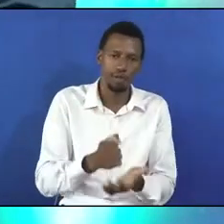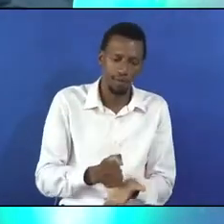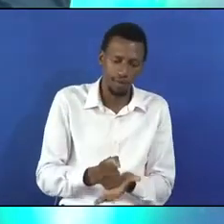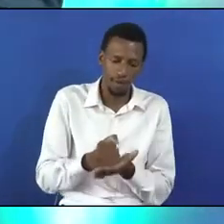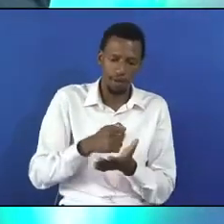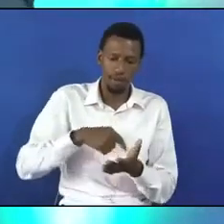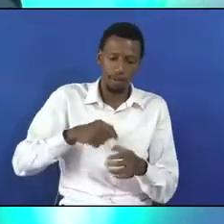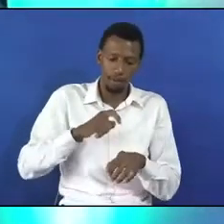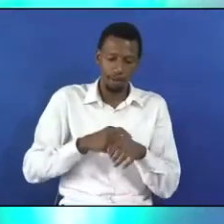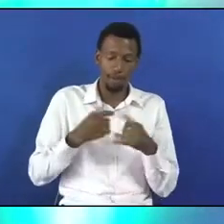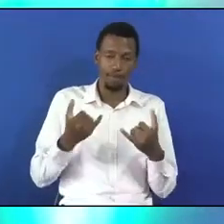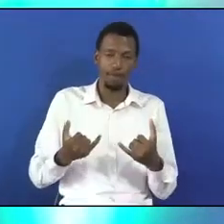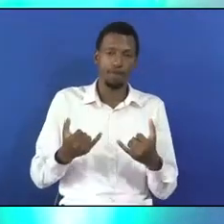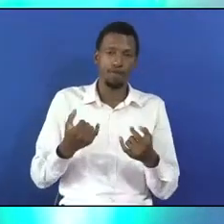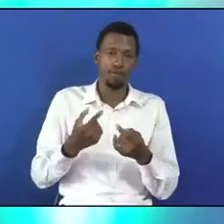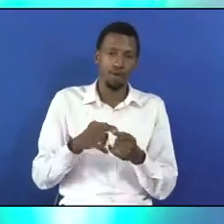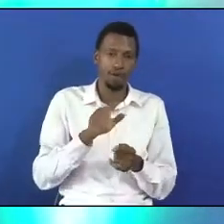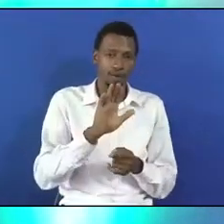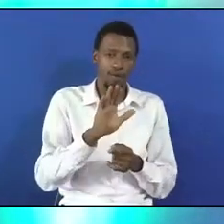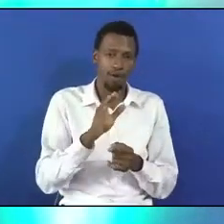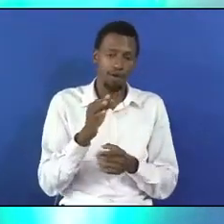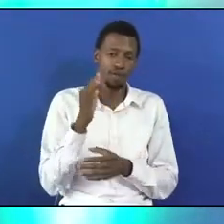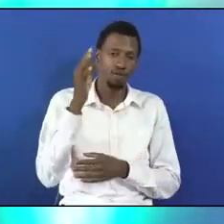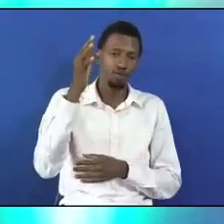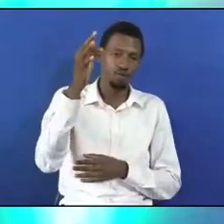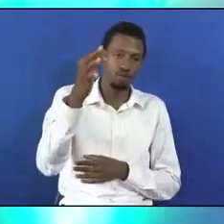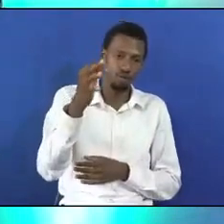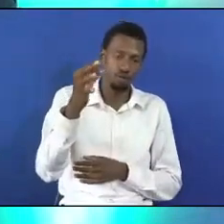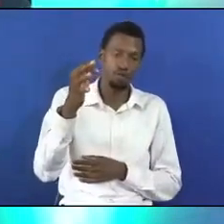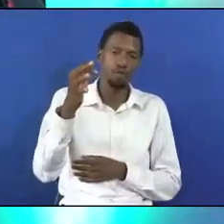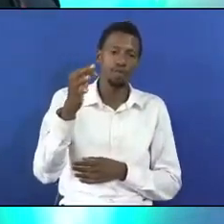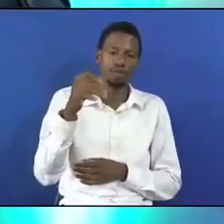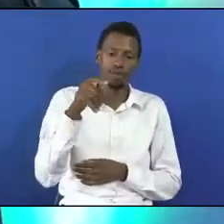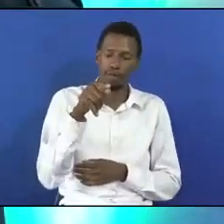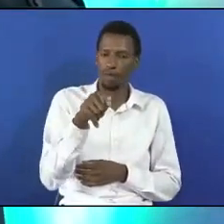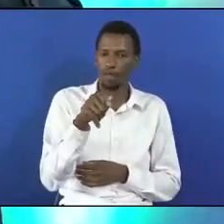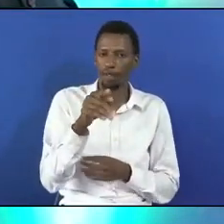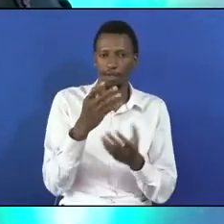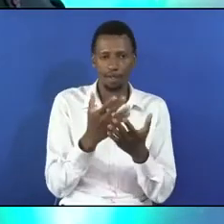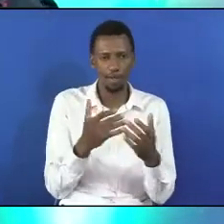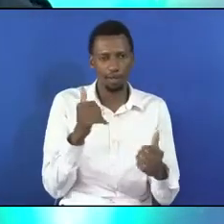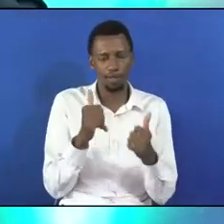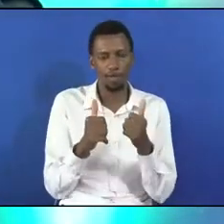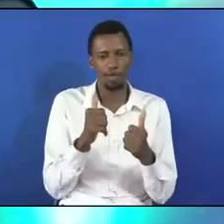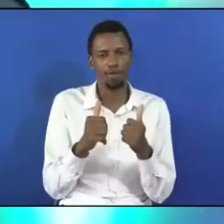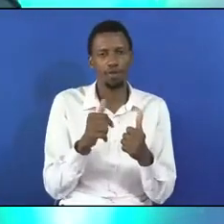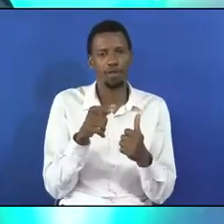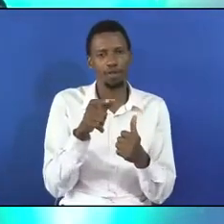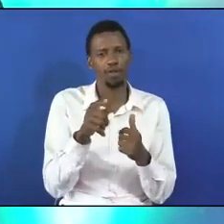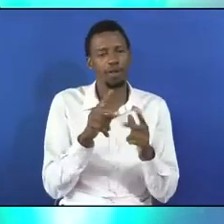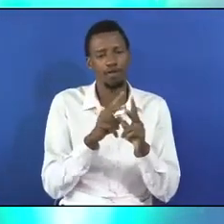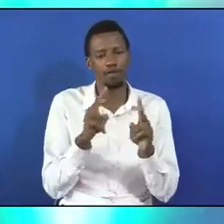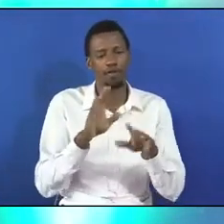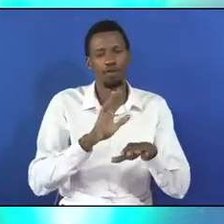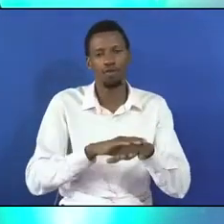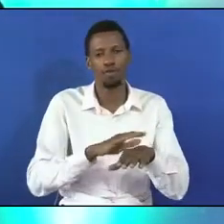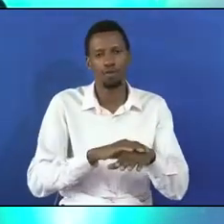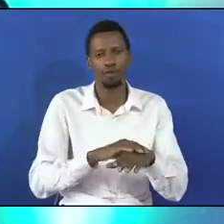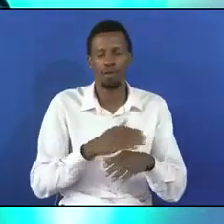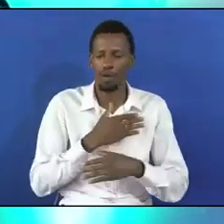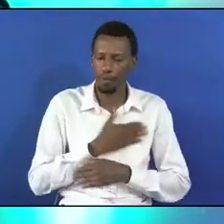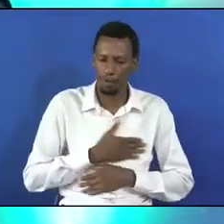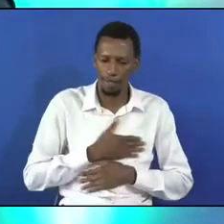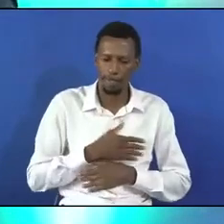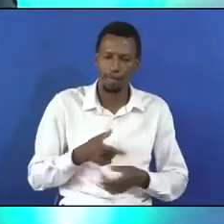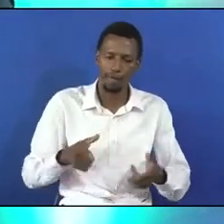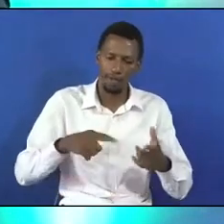this generation, but even the future generation that is coming, it is something that will be very good. So let us support.